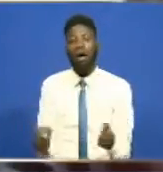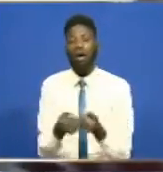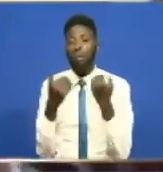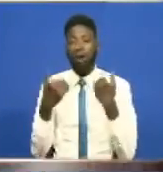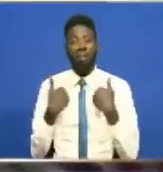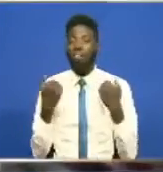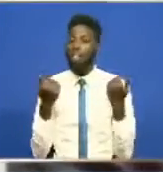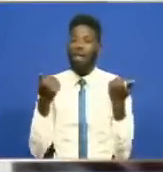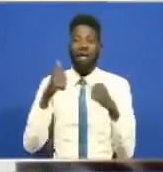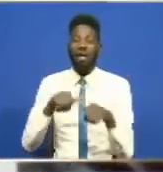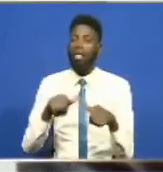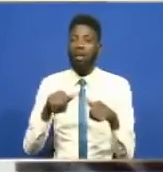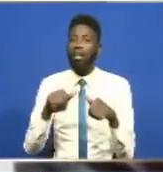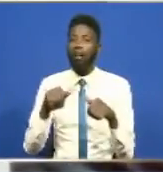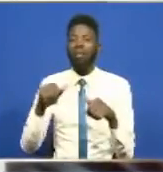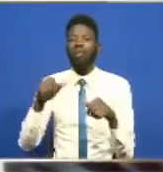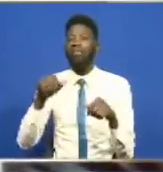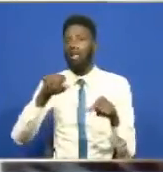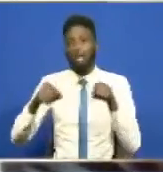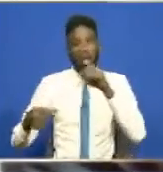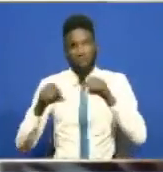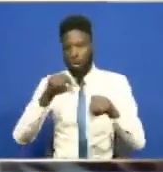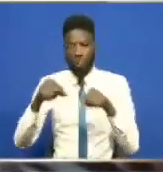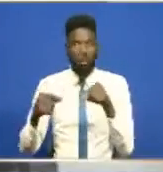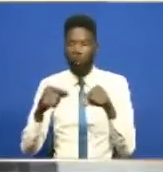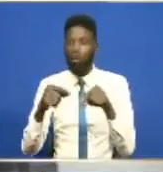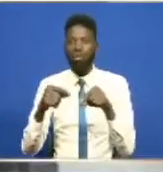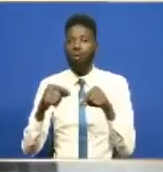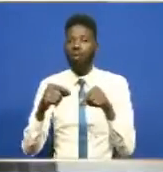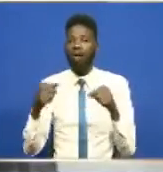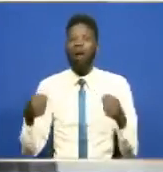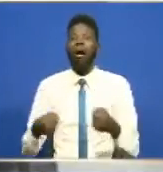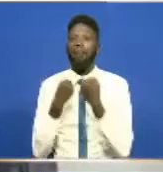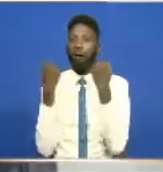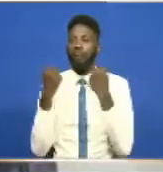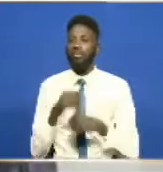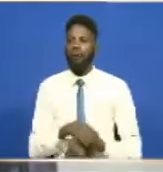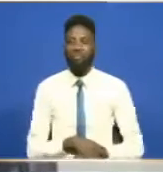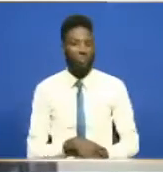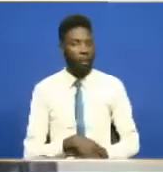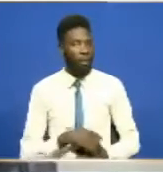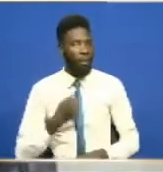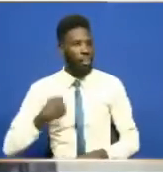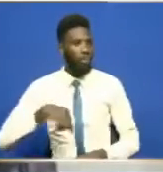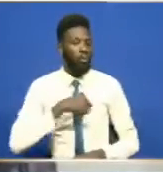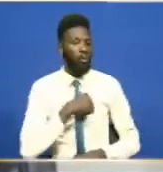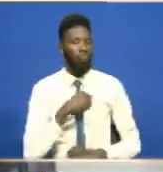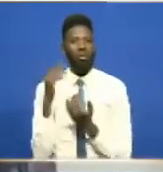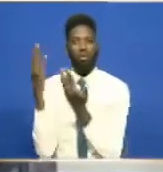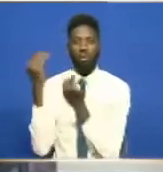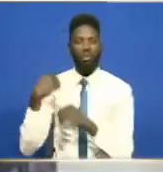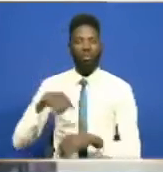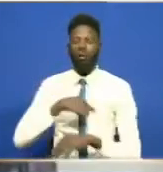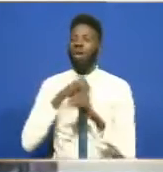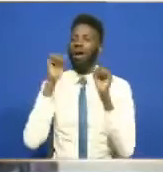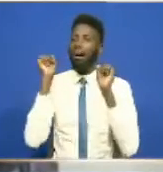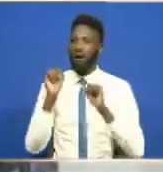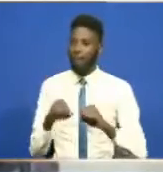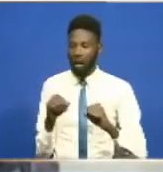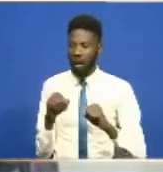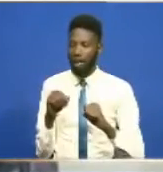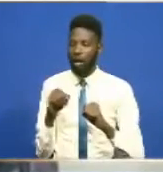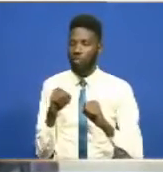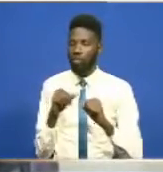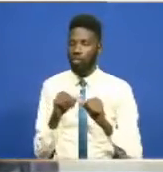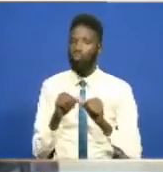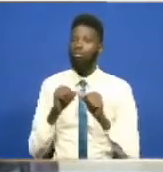chemical or biological incidences. Really hoping that we can pretty swiftly